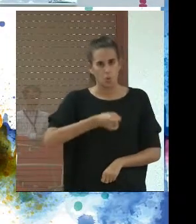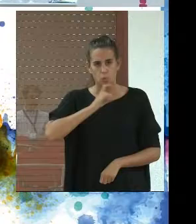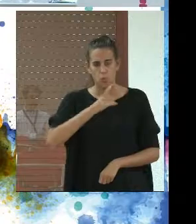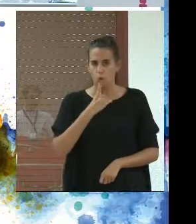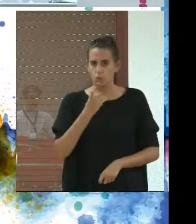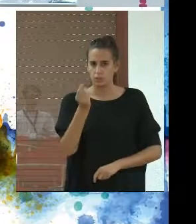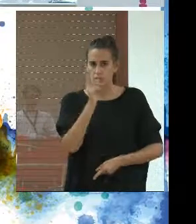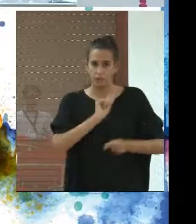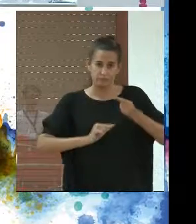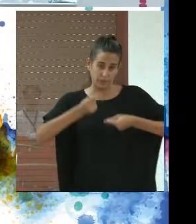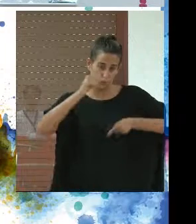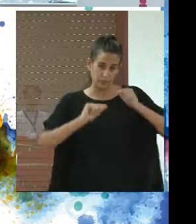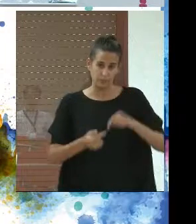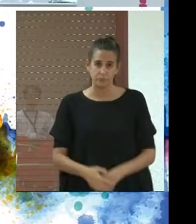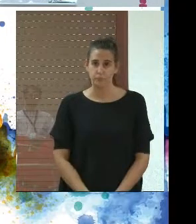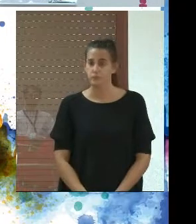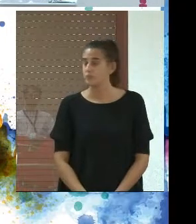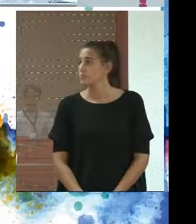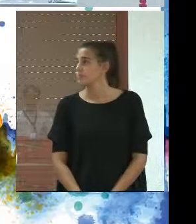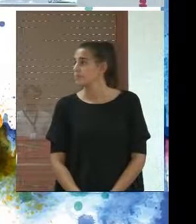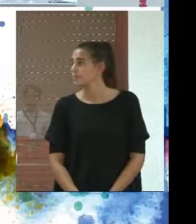problems or individual situations.